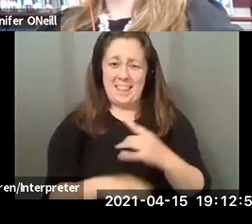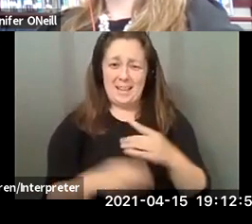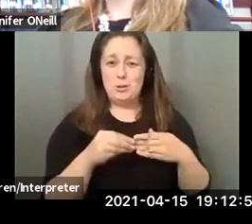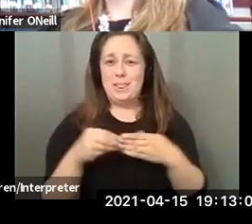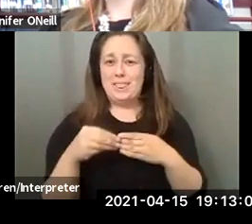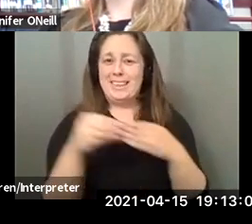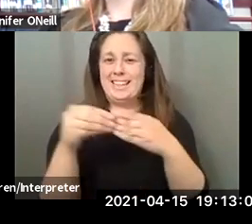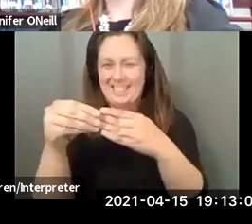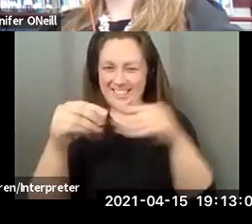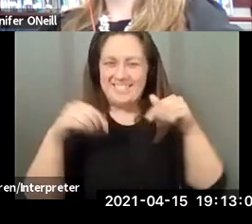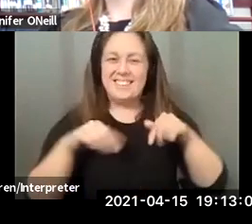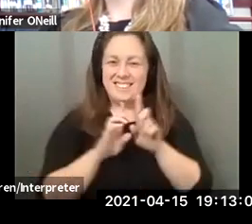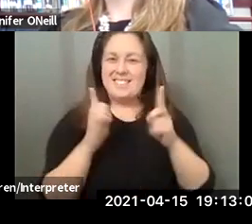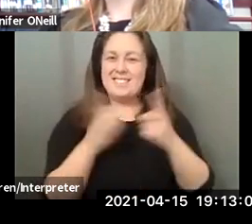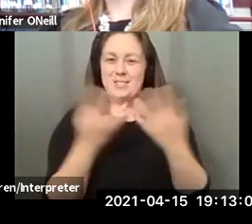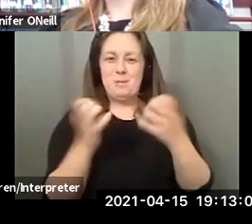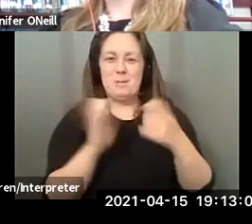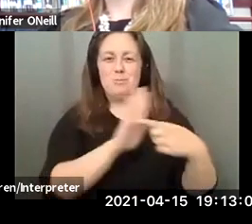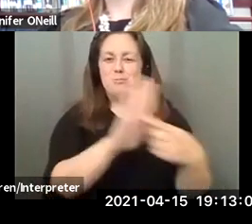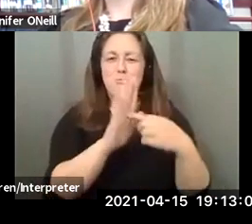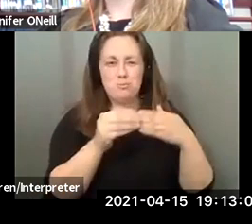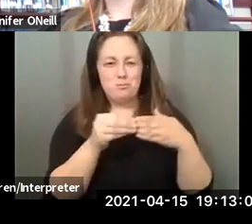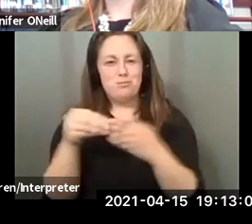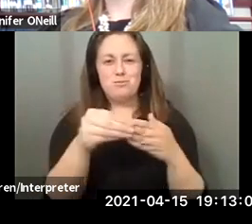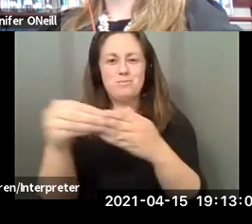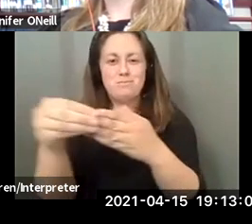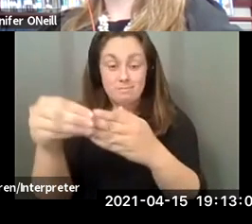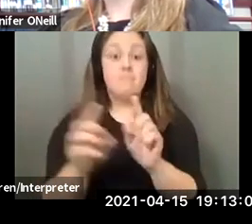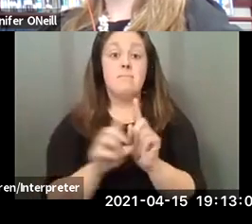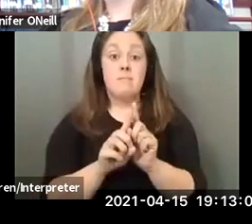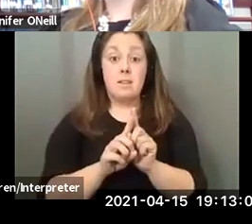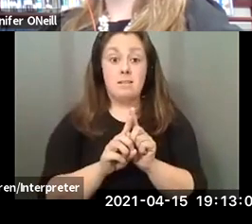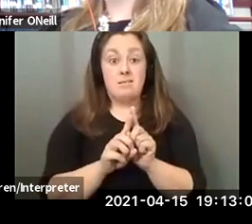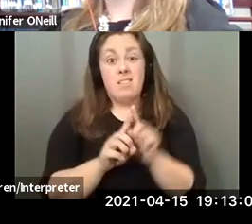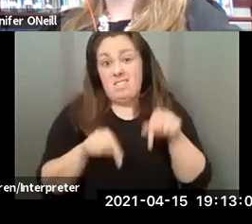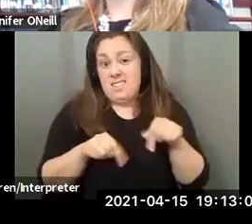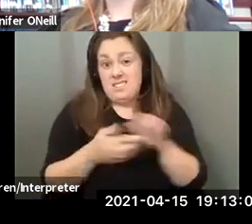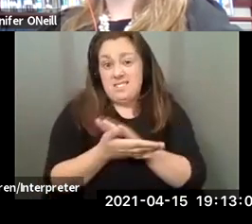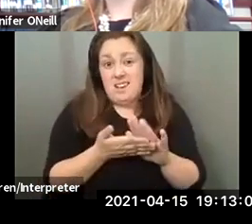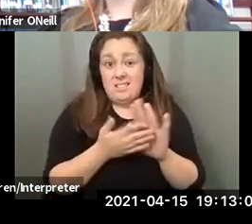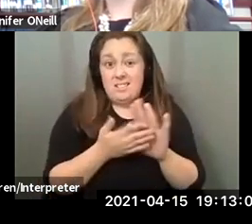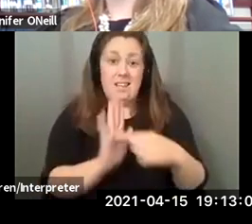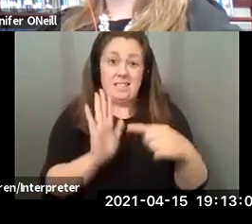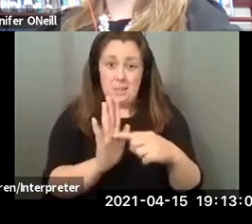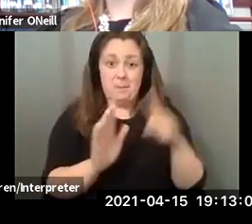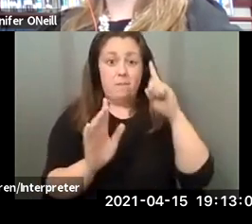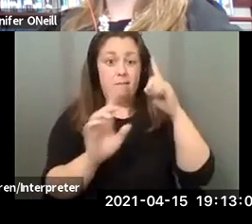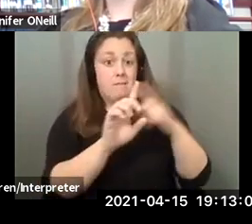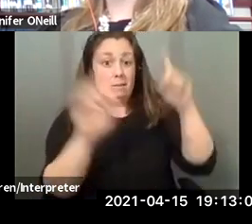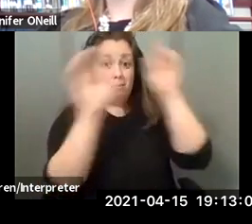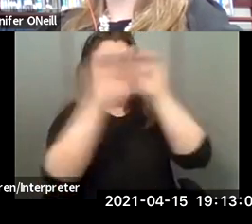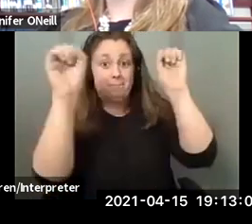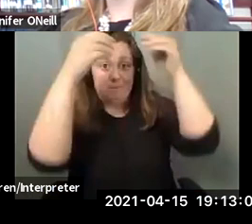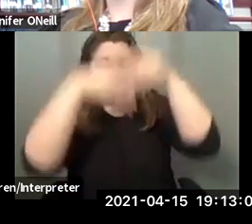for sure, this is another example of how we are, you know, from the top down with Dr. Bayada and right through all the administration and the staff.